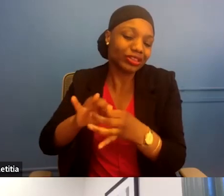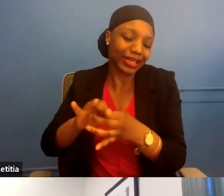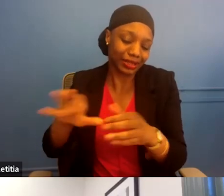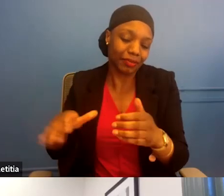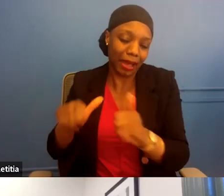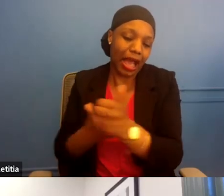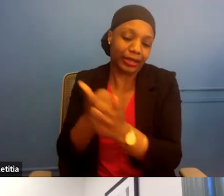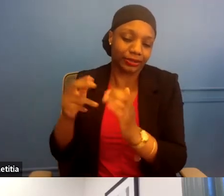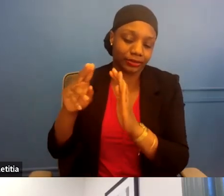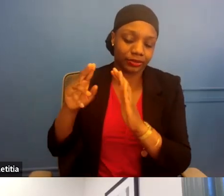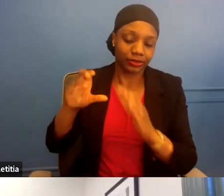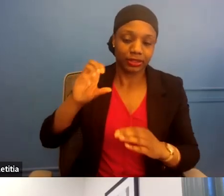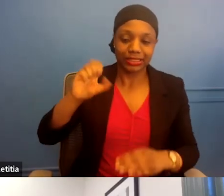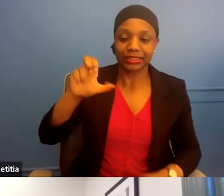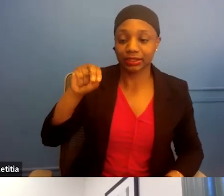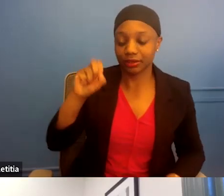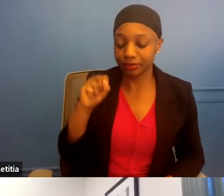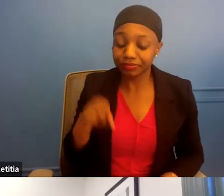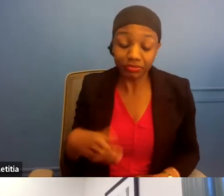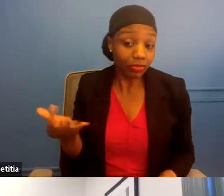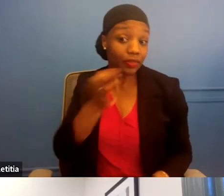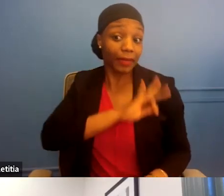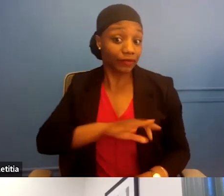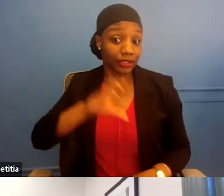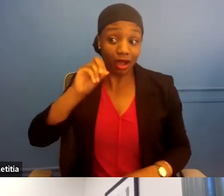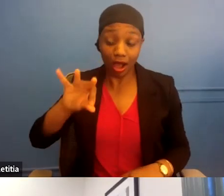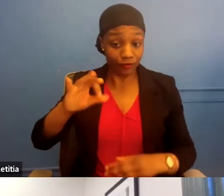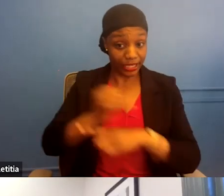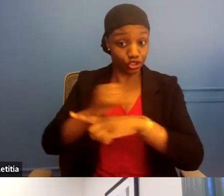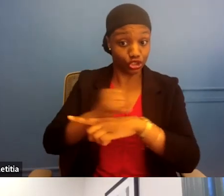you know, sometimes the benefit of an internship is learning you don't like that job.